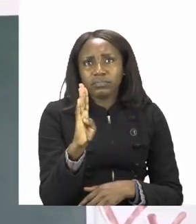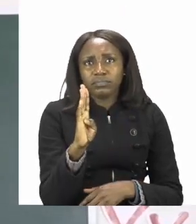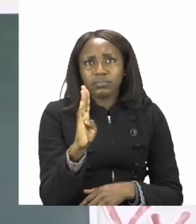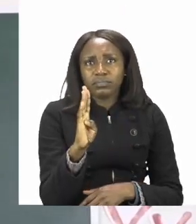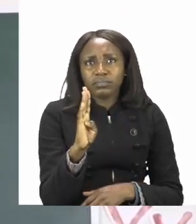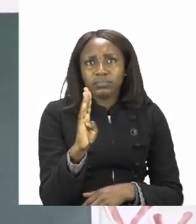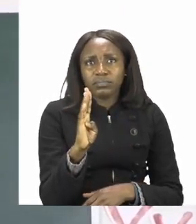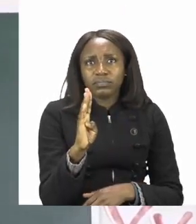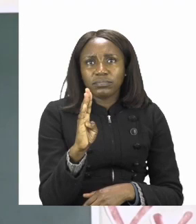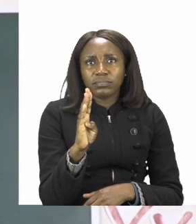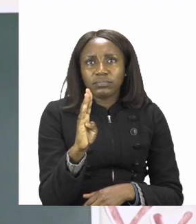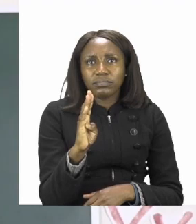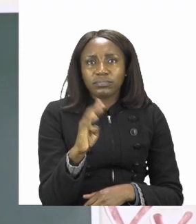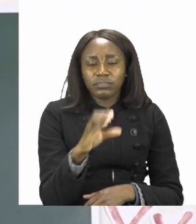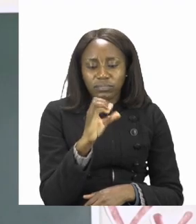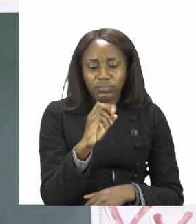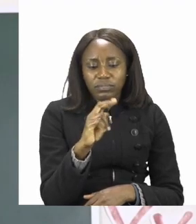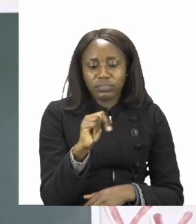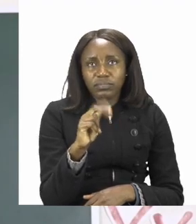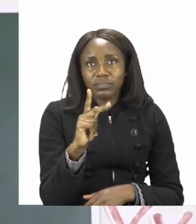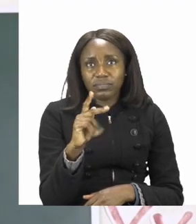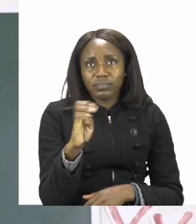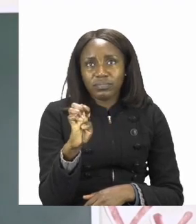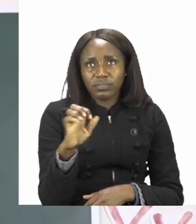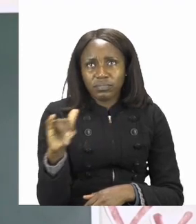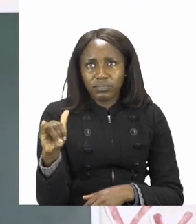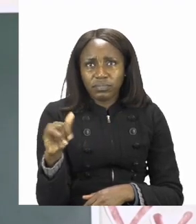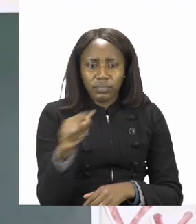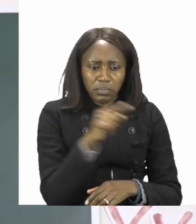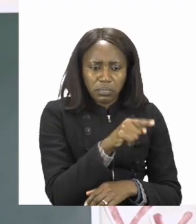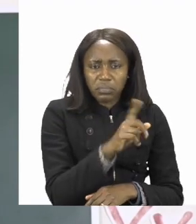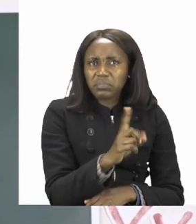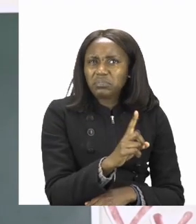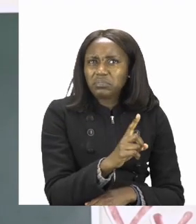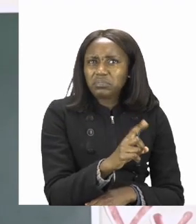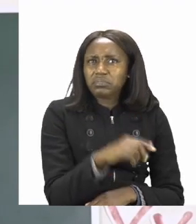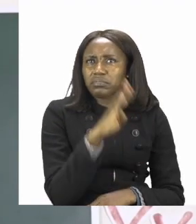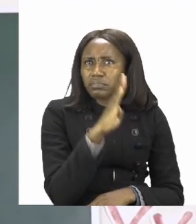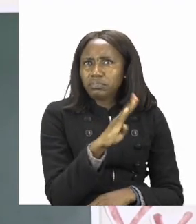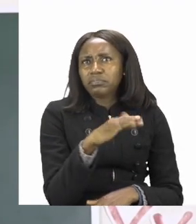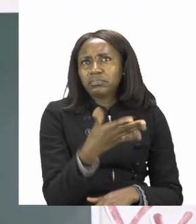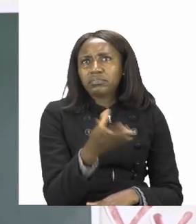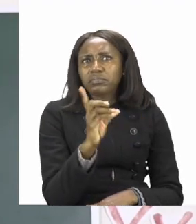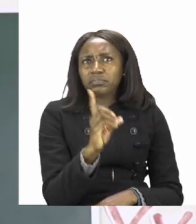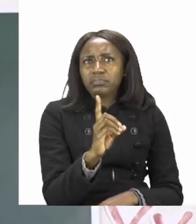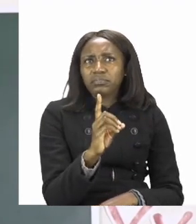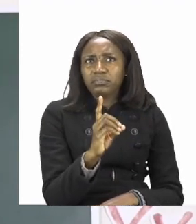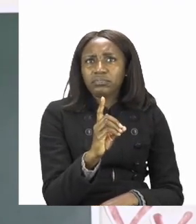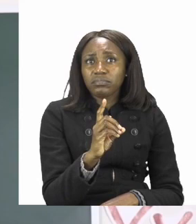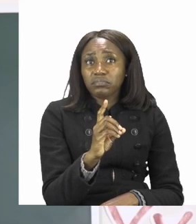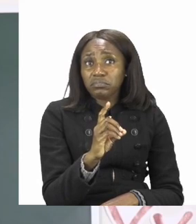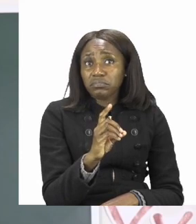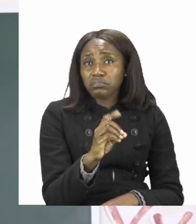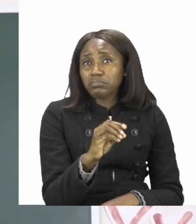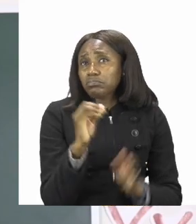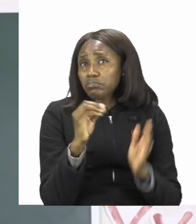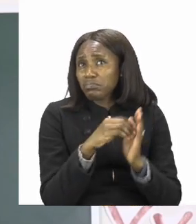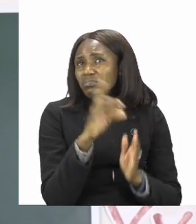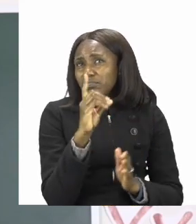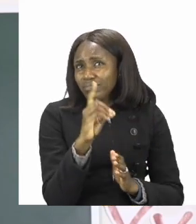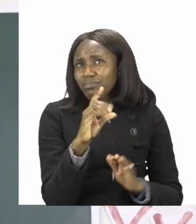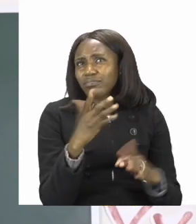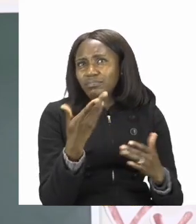has onky at the end. So, do we say